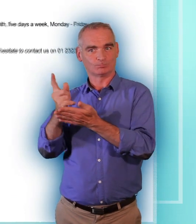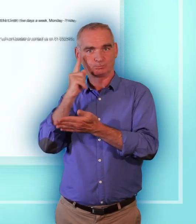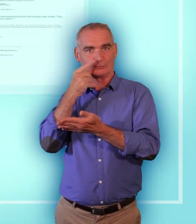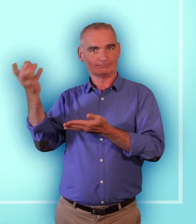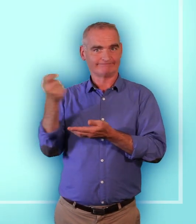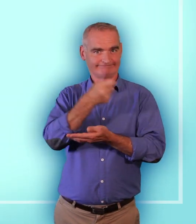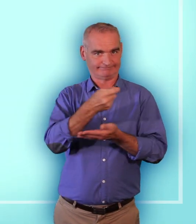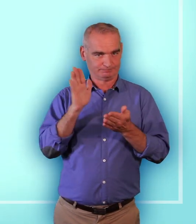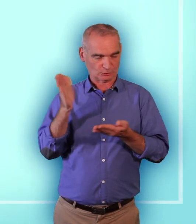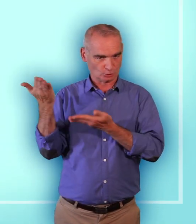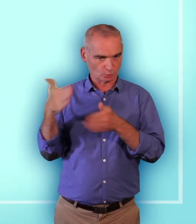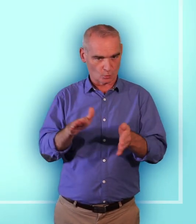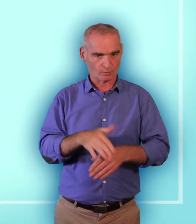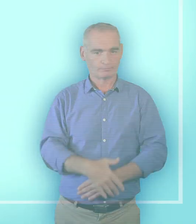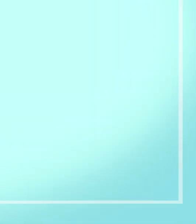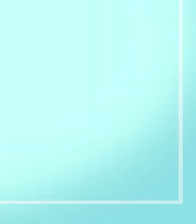costs.